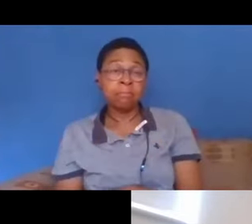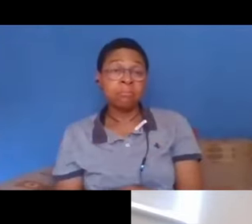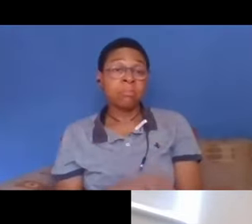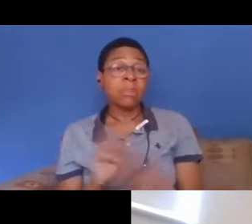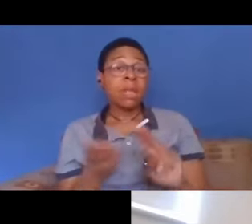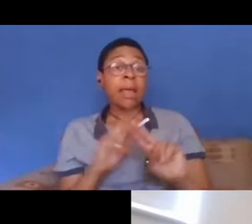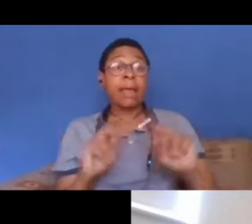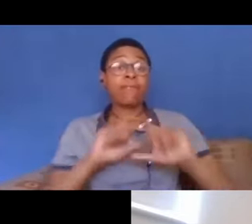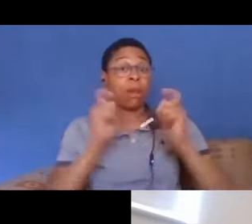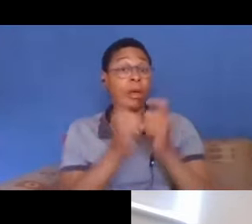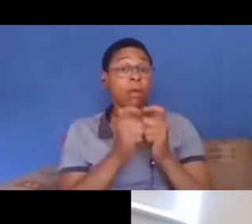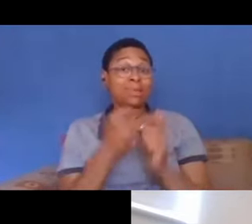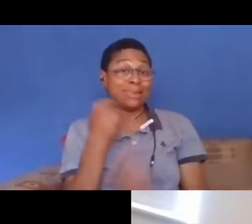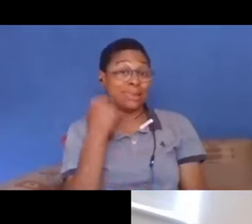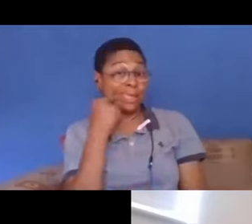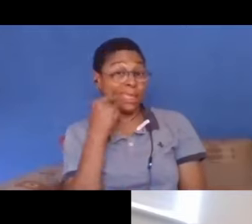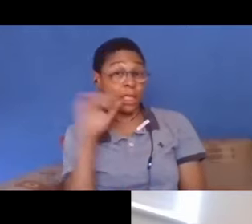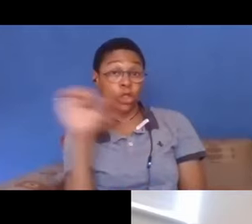easy.